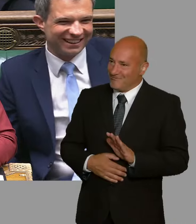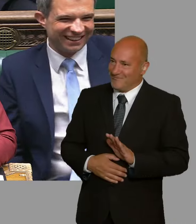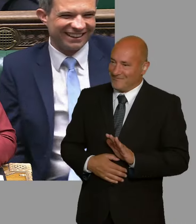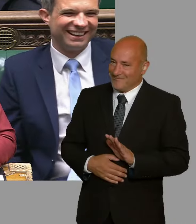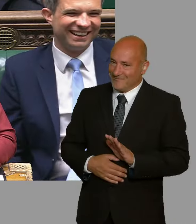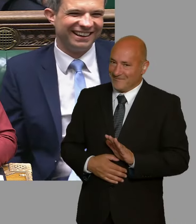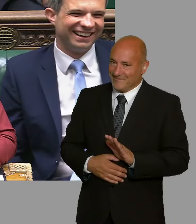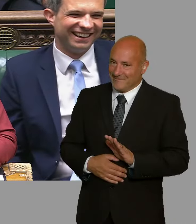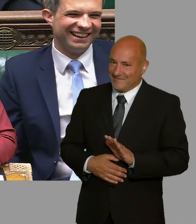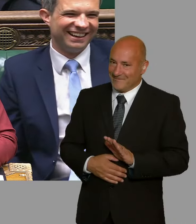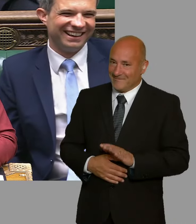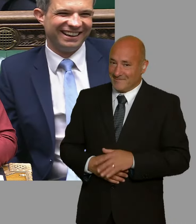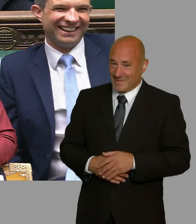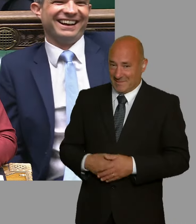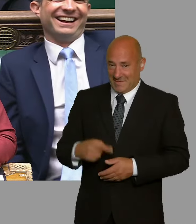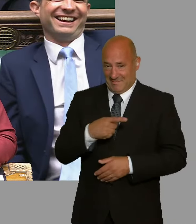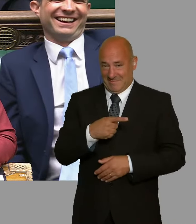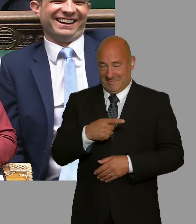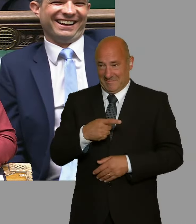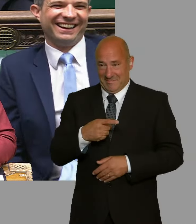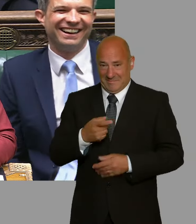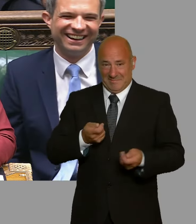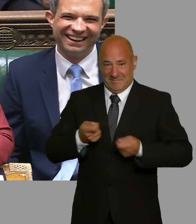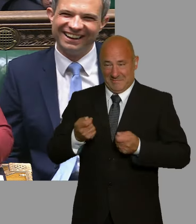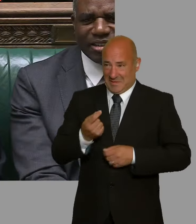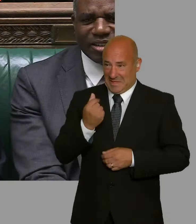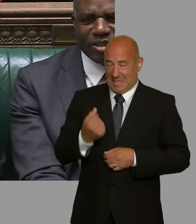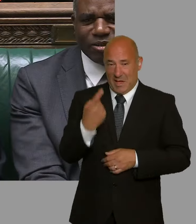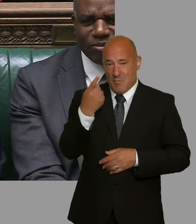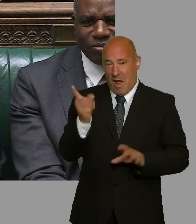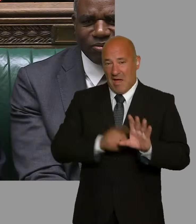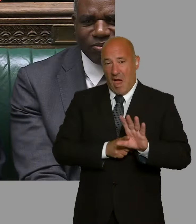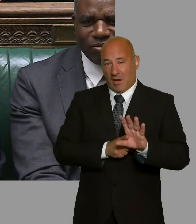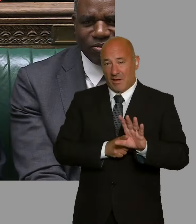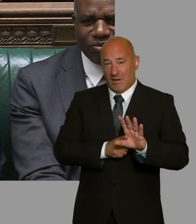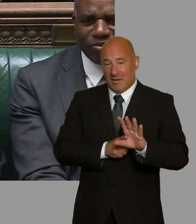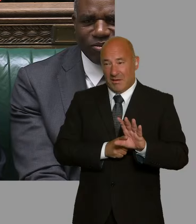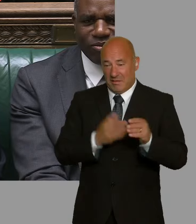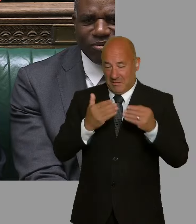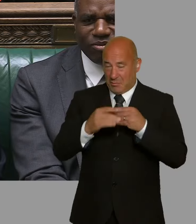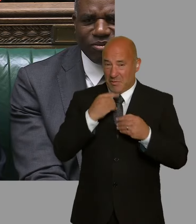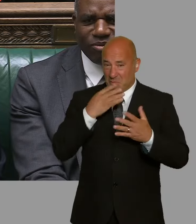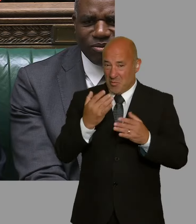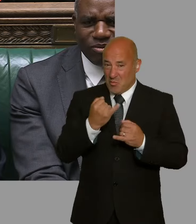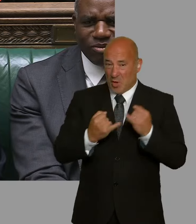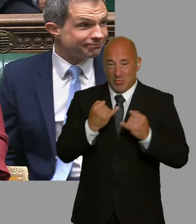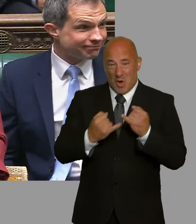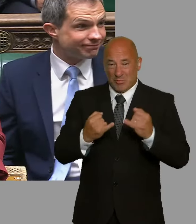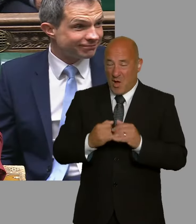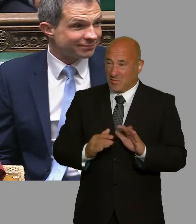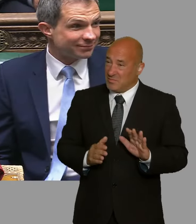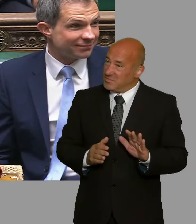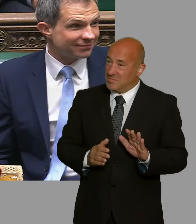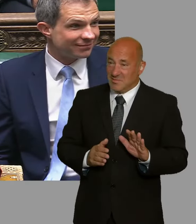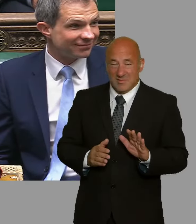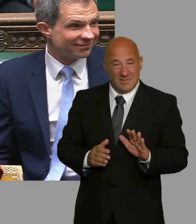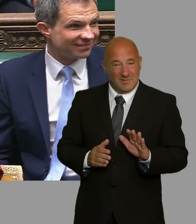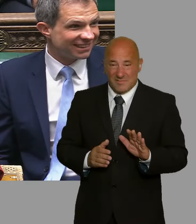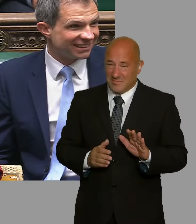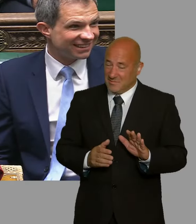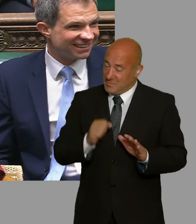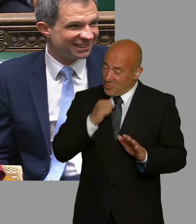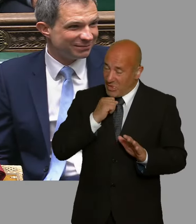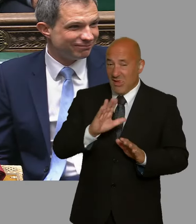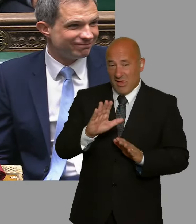Yes. He's been in government only a year. It's only going to get harder and harder. The canned forced laughter, the planted questions, all of